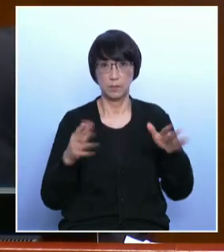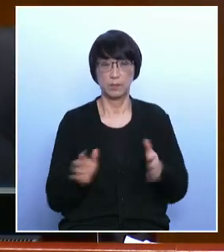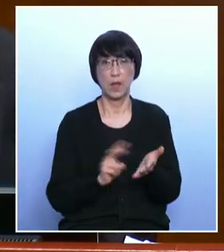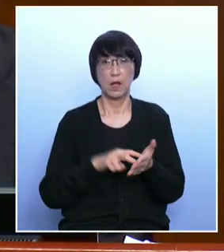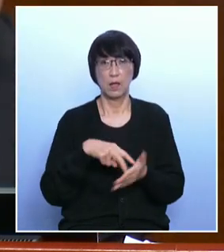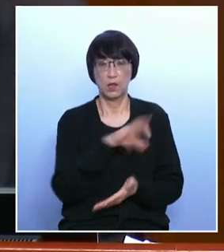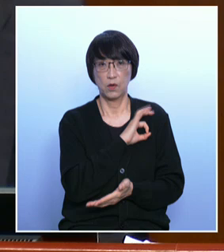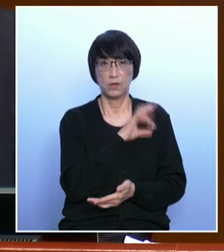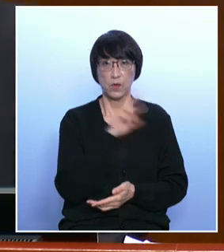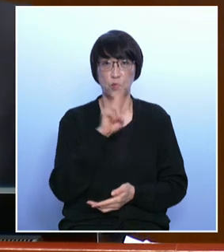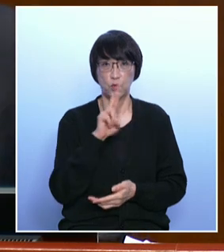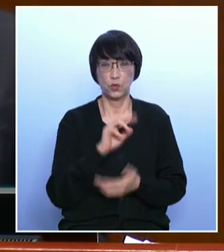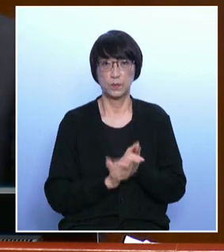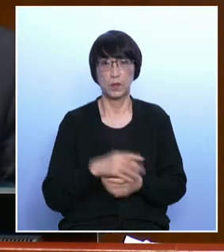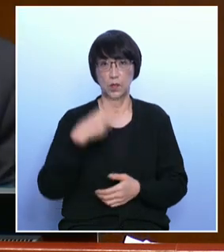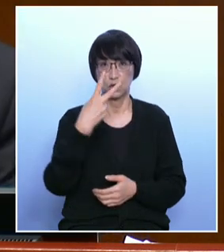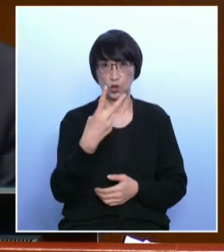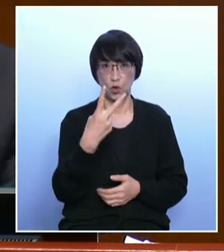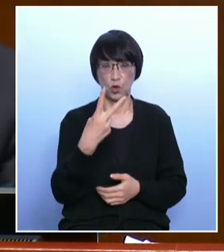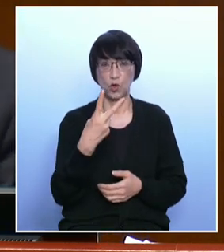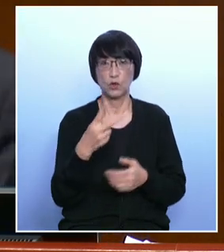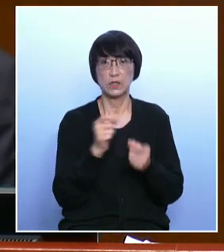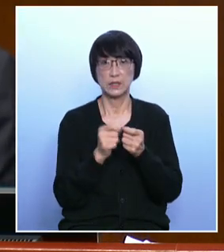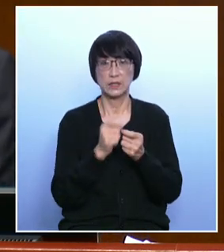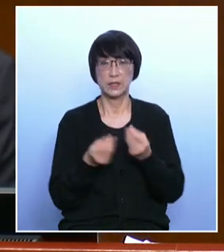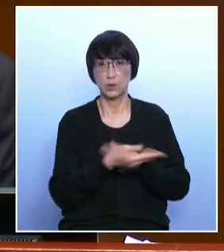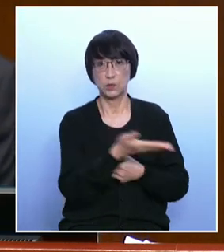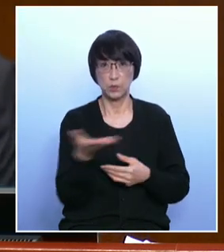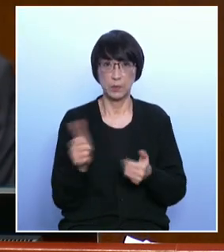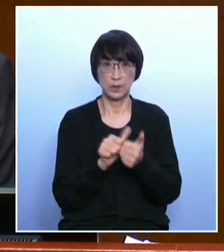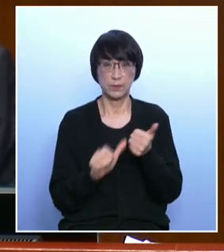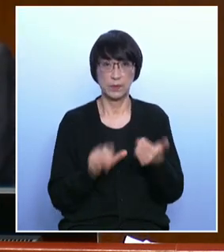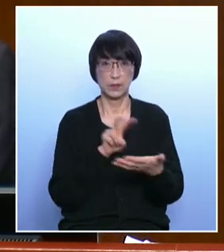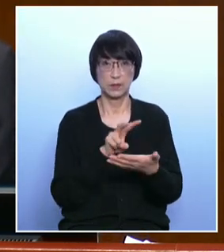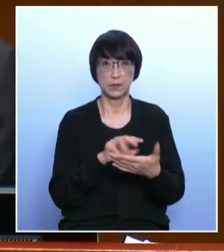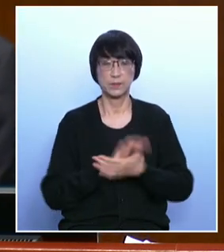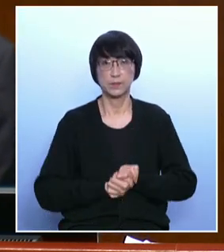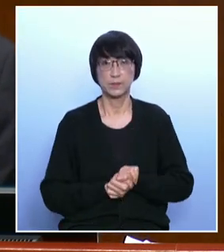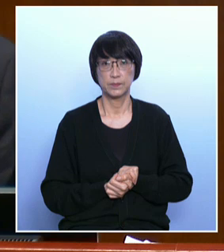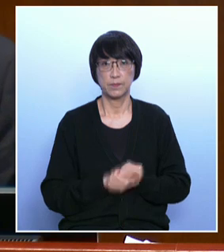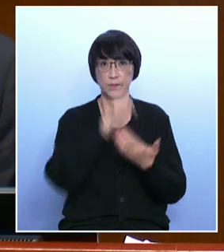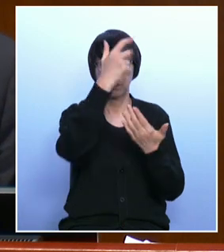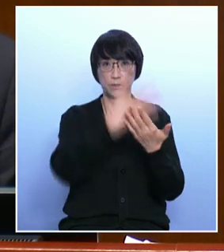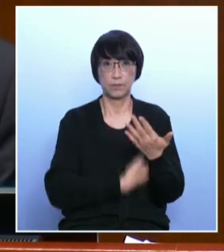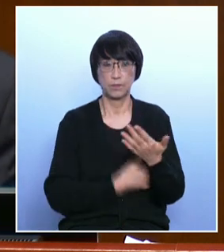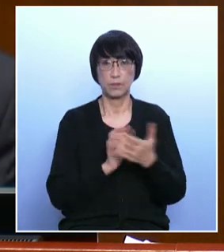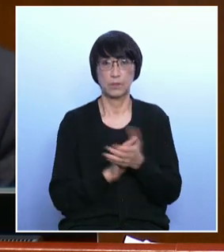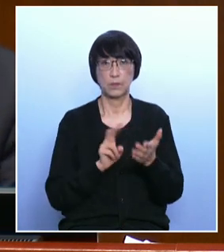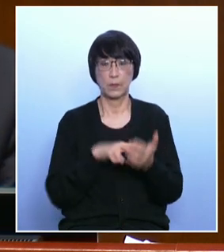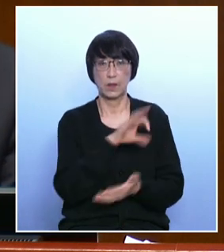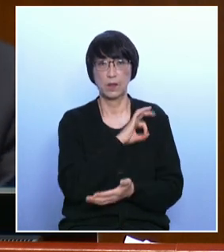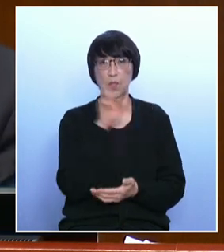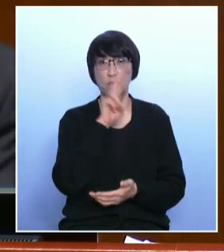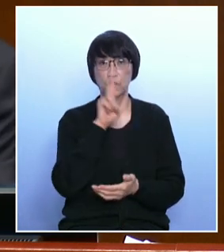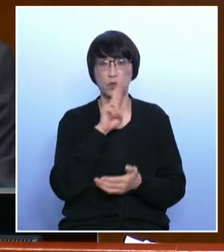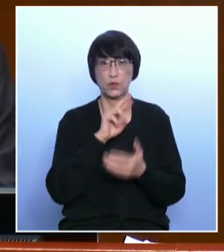Information papers issued since last meeting. The Secretariat has issued 2 information papers. Please refer to the agenda.